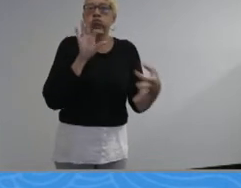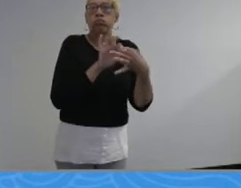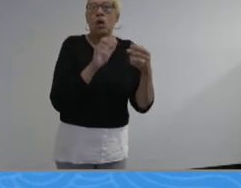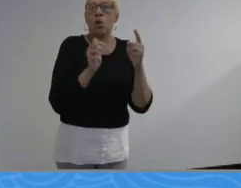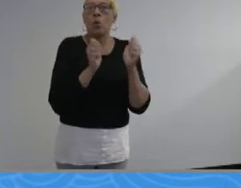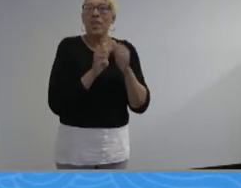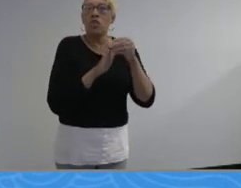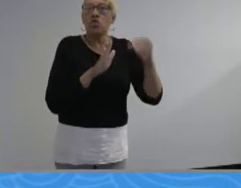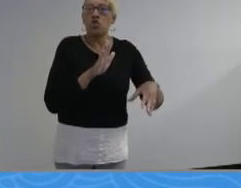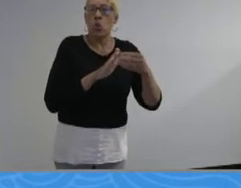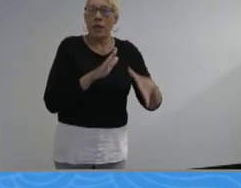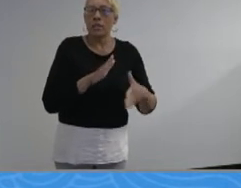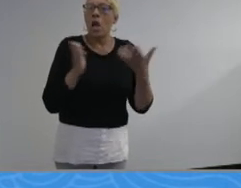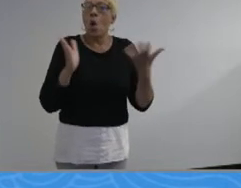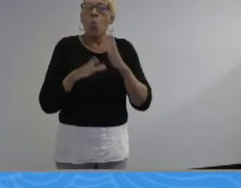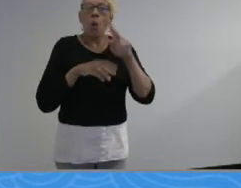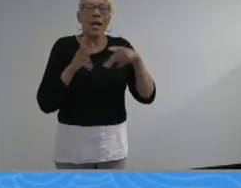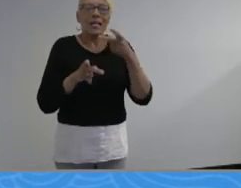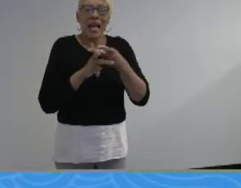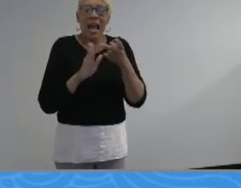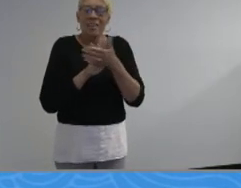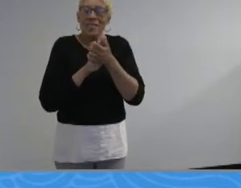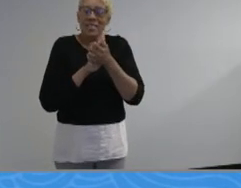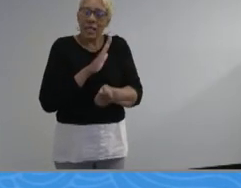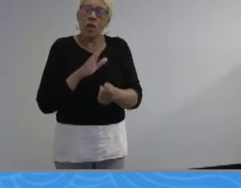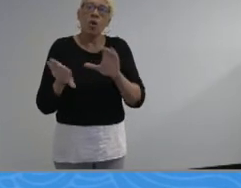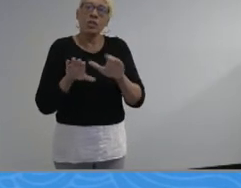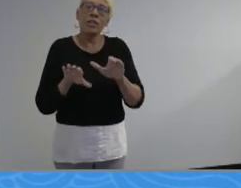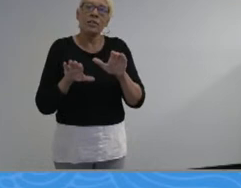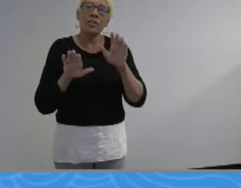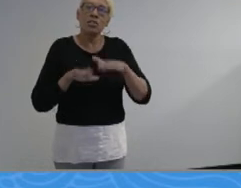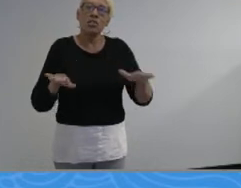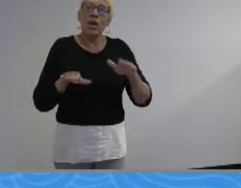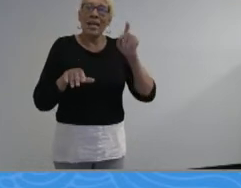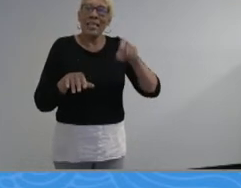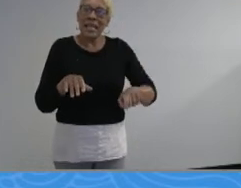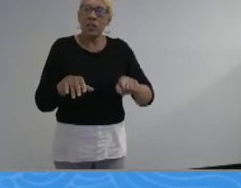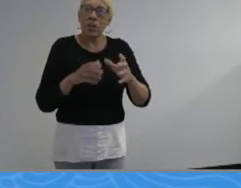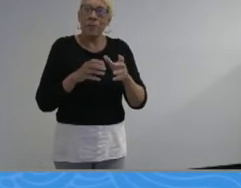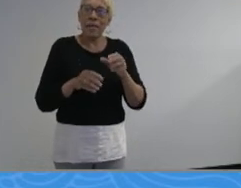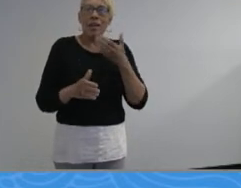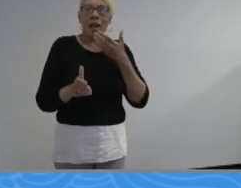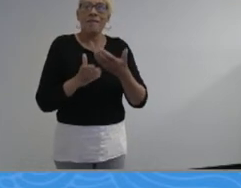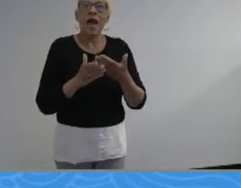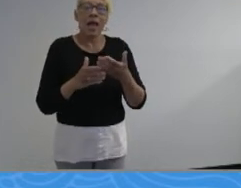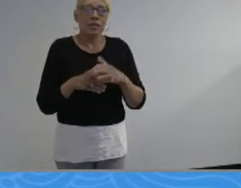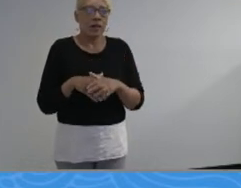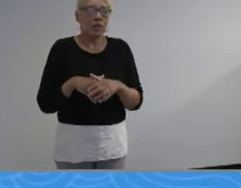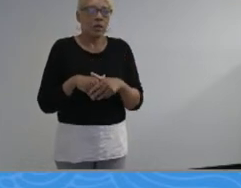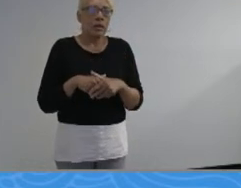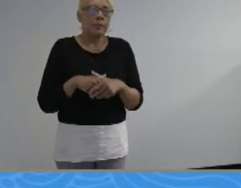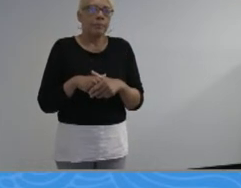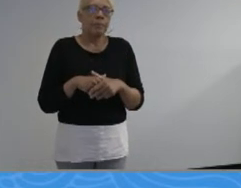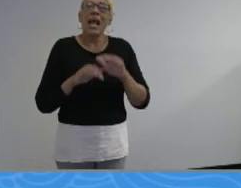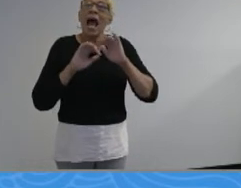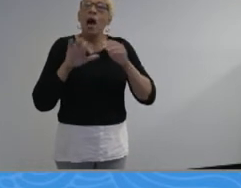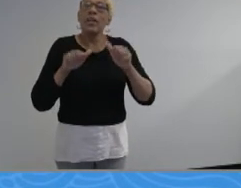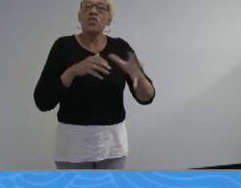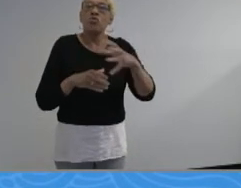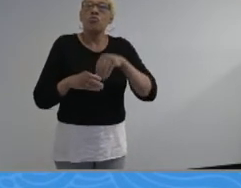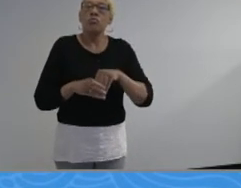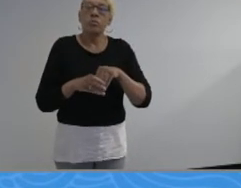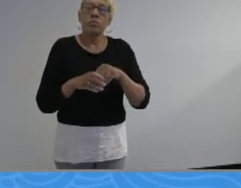skill set would your student need to be effective in this small group? How can you insert particular